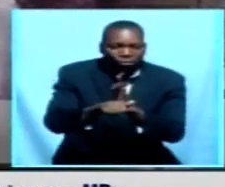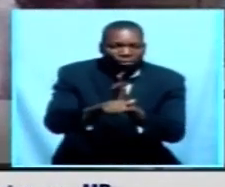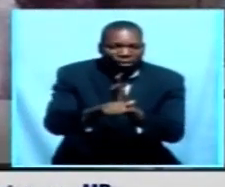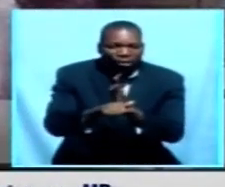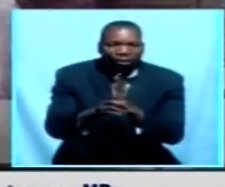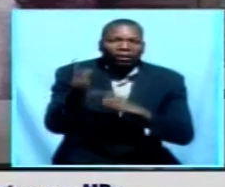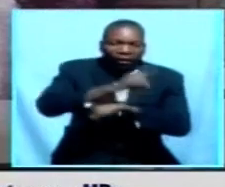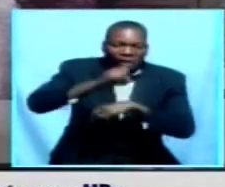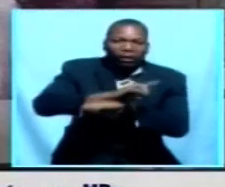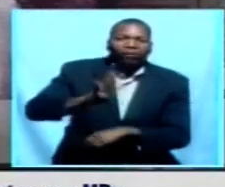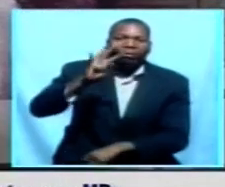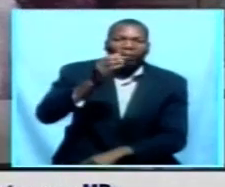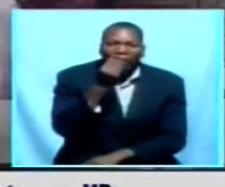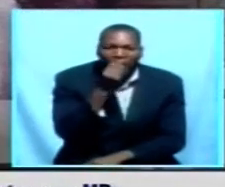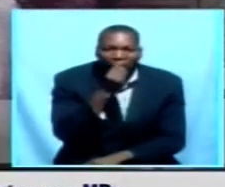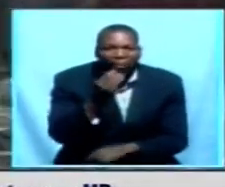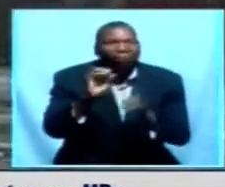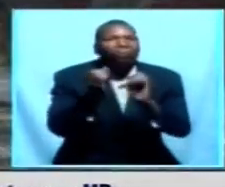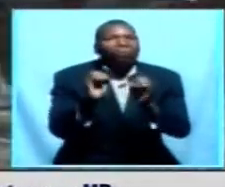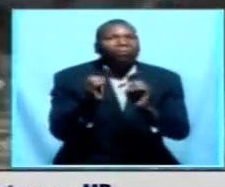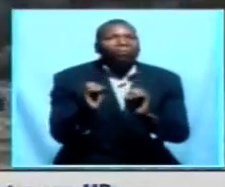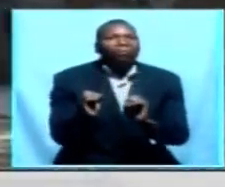food. Brian Mwale reports.